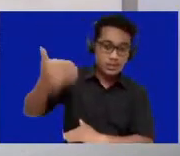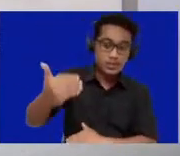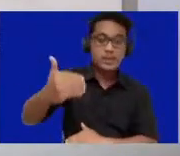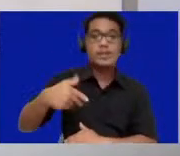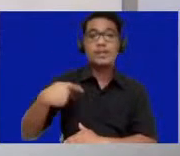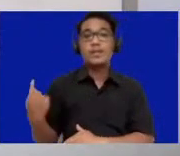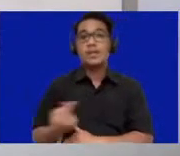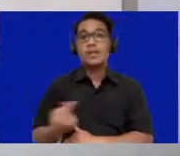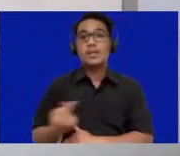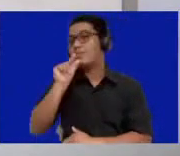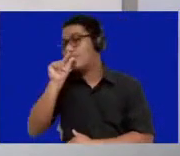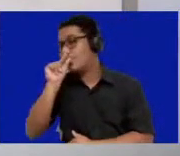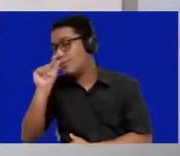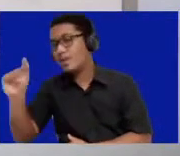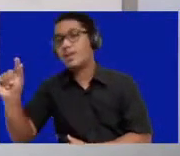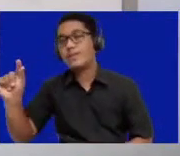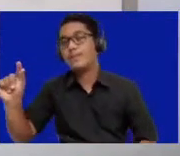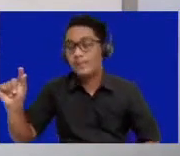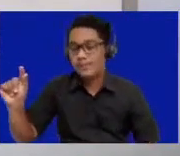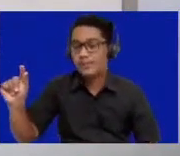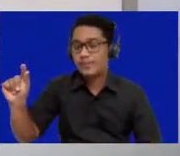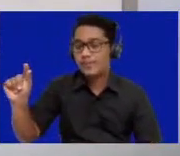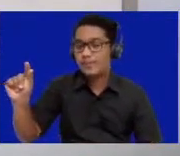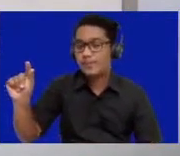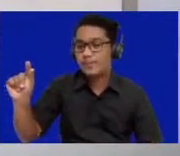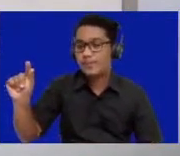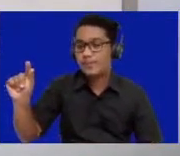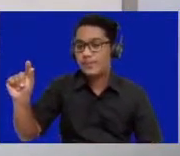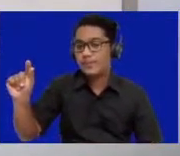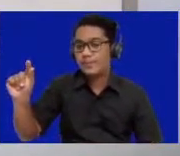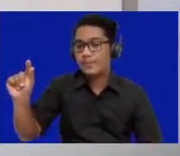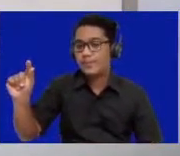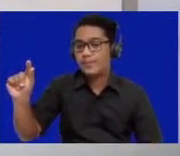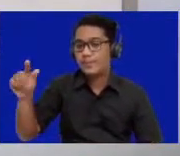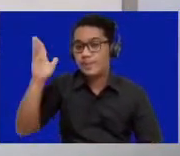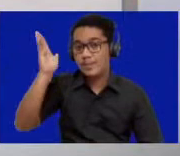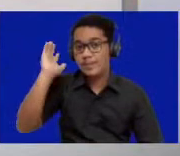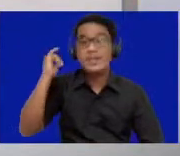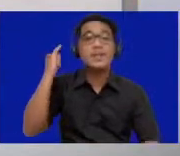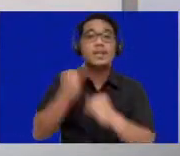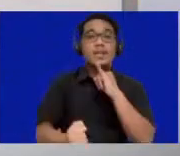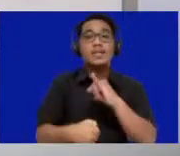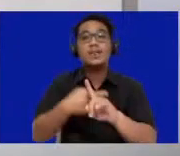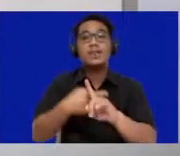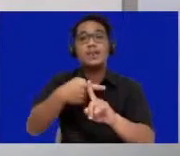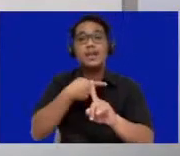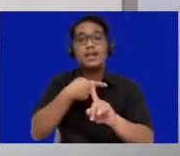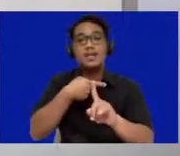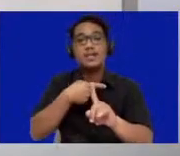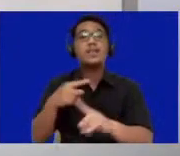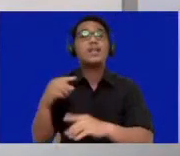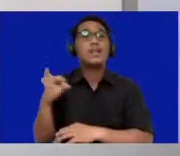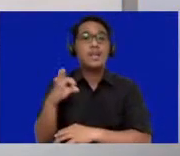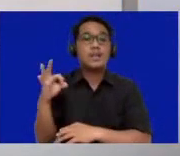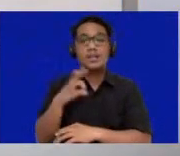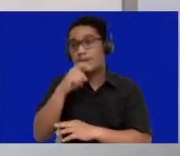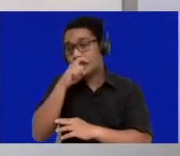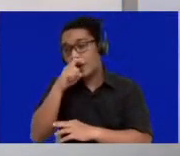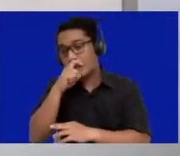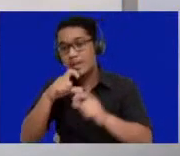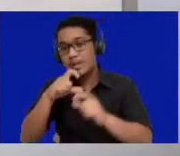this session the last speakers from Tagana representative, Mr. Sukamsi. The time is